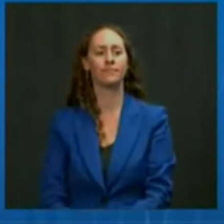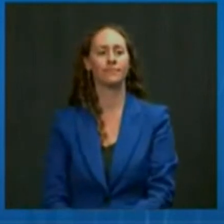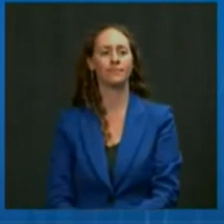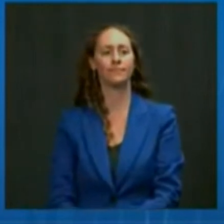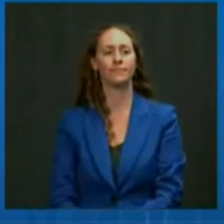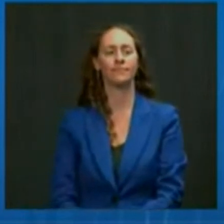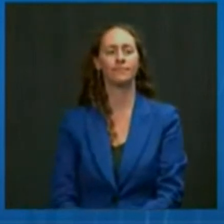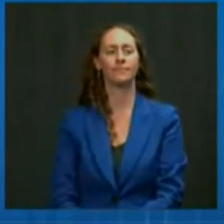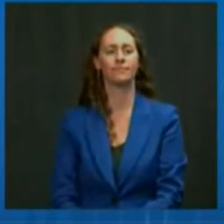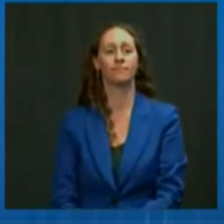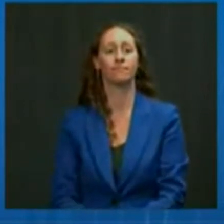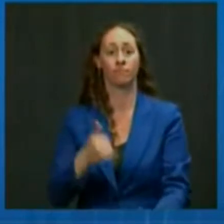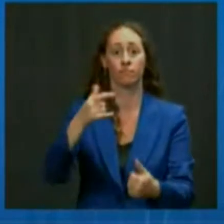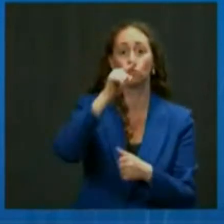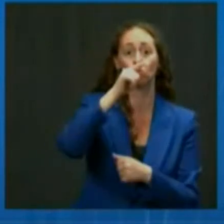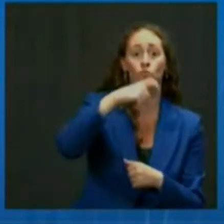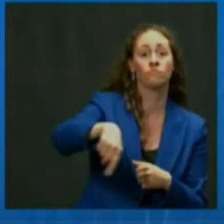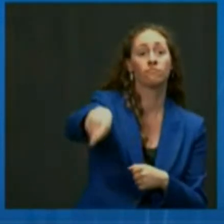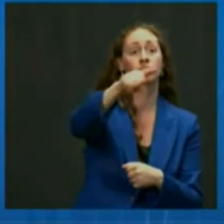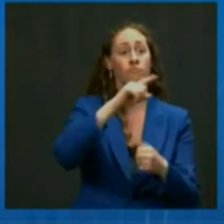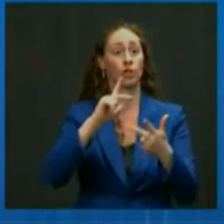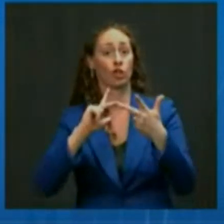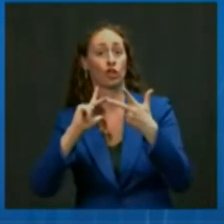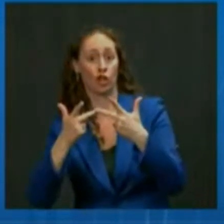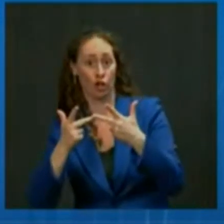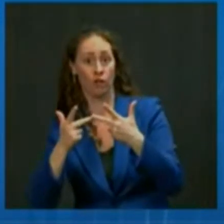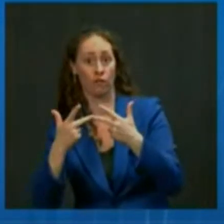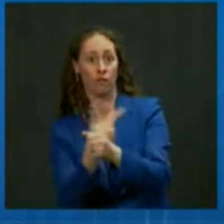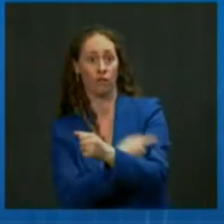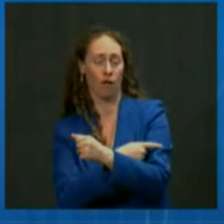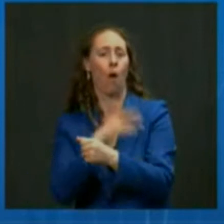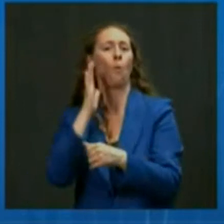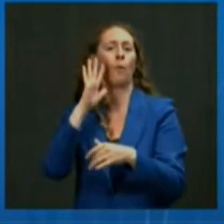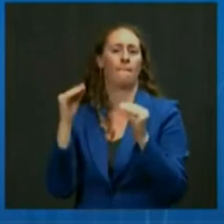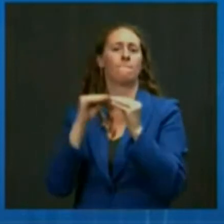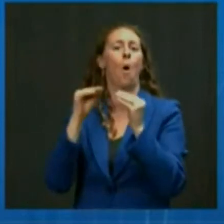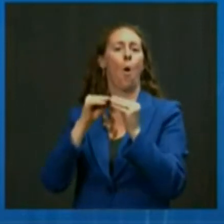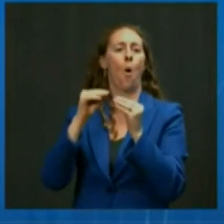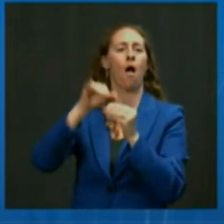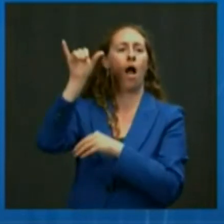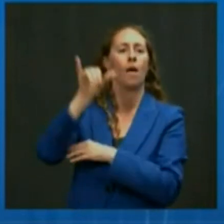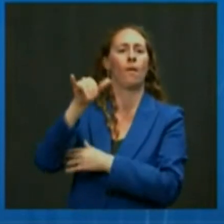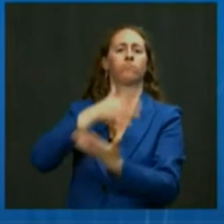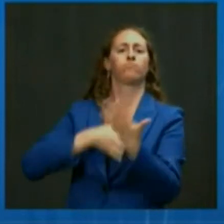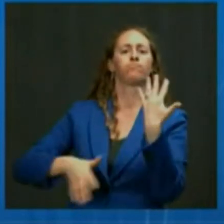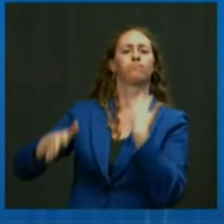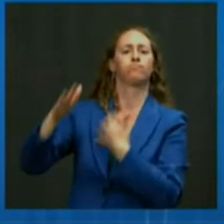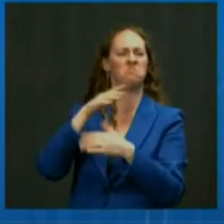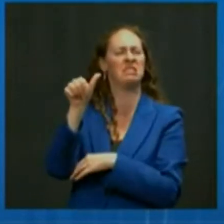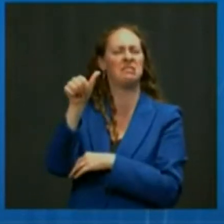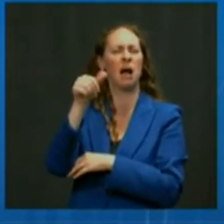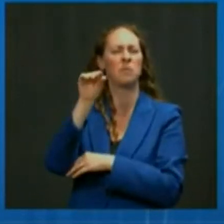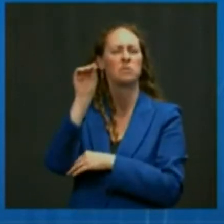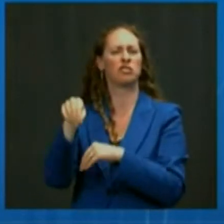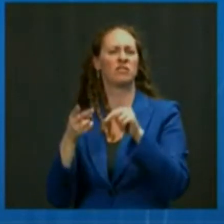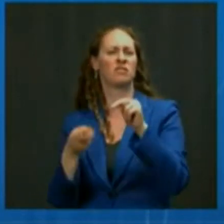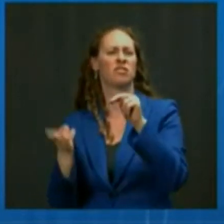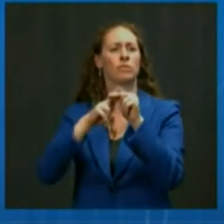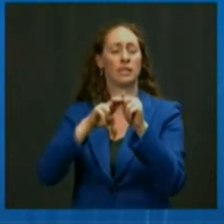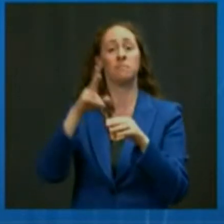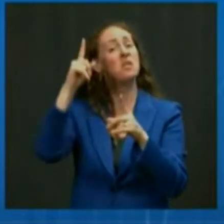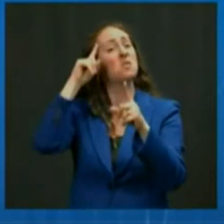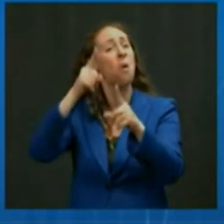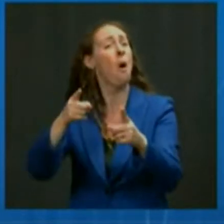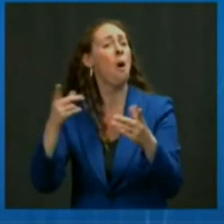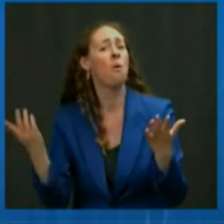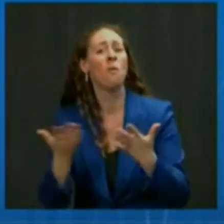immunization increases antibody titers by multiple fold. All of this support the use of a